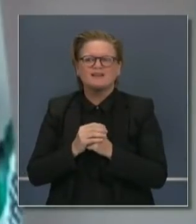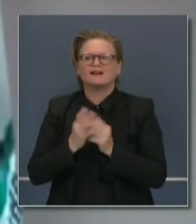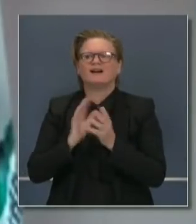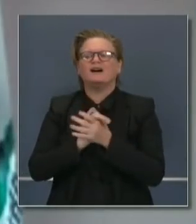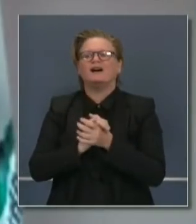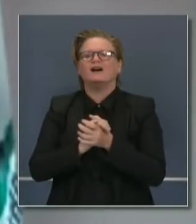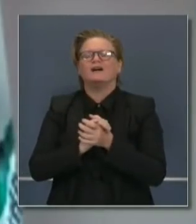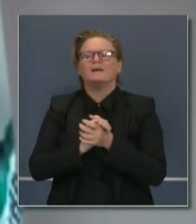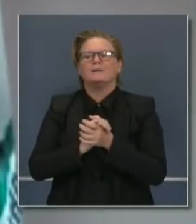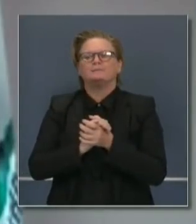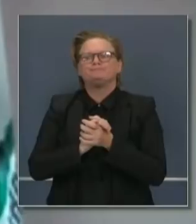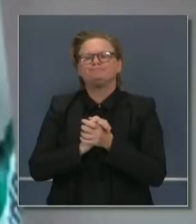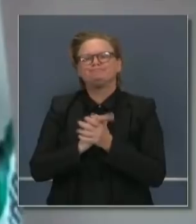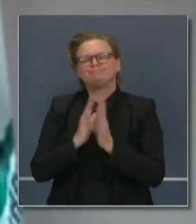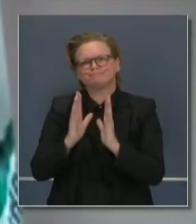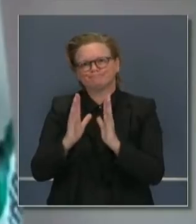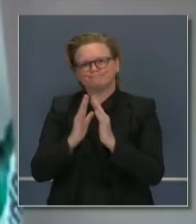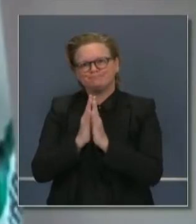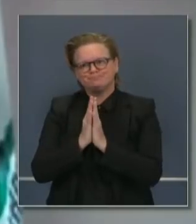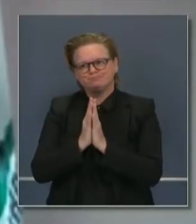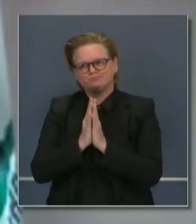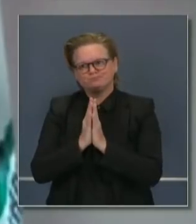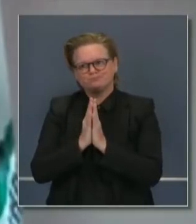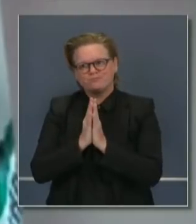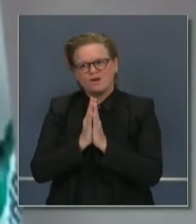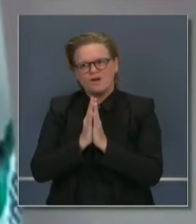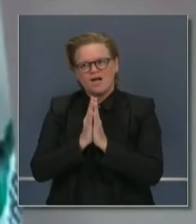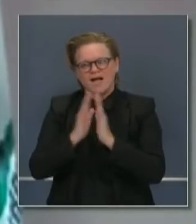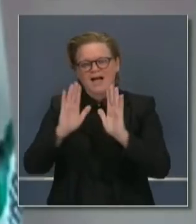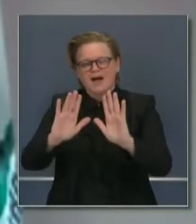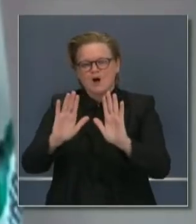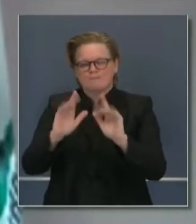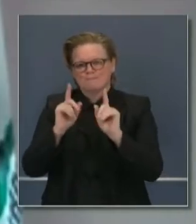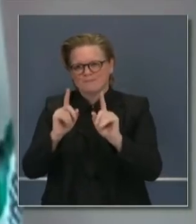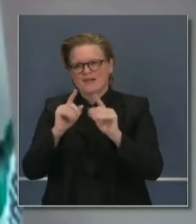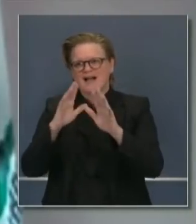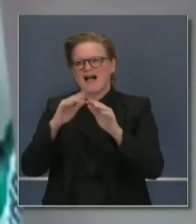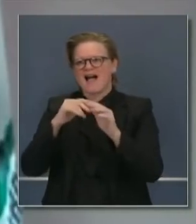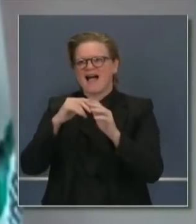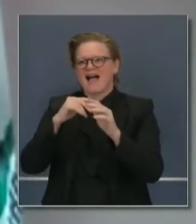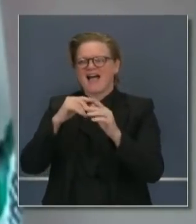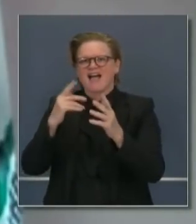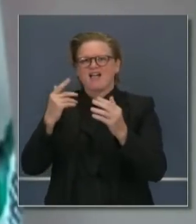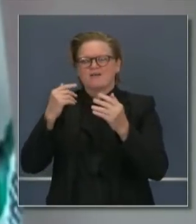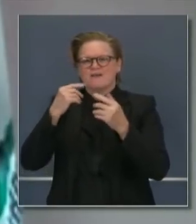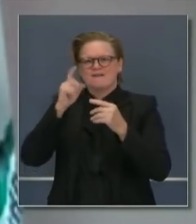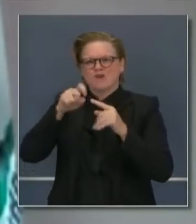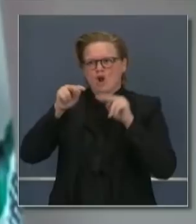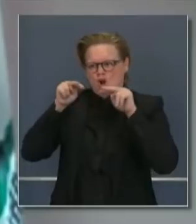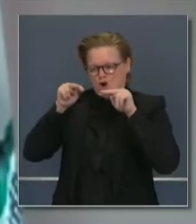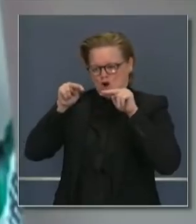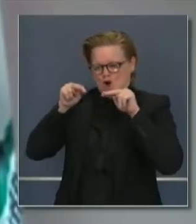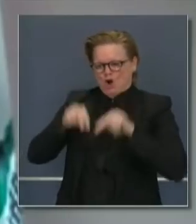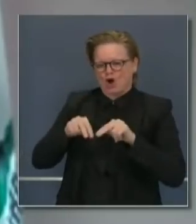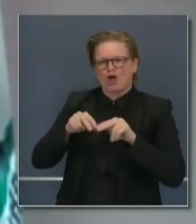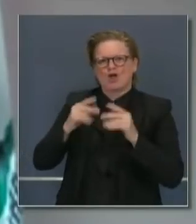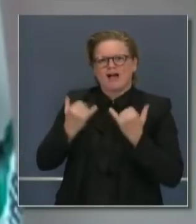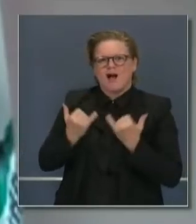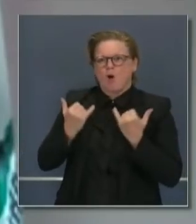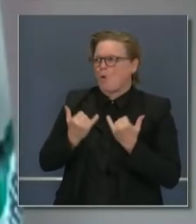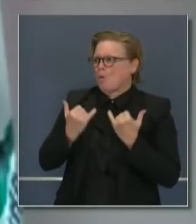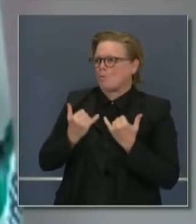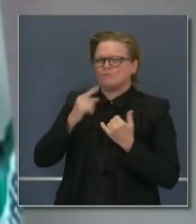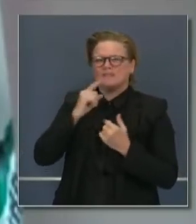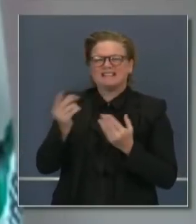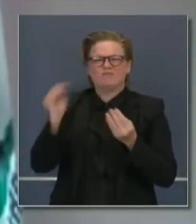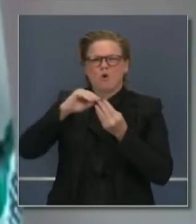discussed, but today they're all a little more risky than they were a month ago. And that's just because we have more COVID in our communities